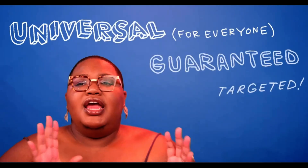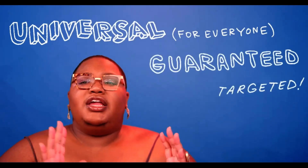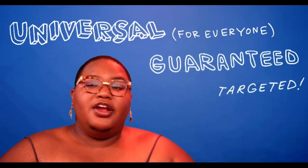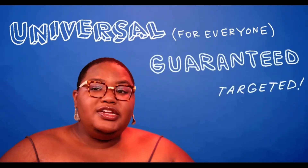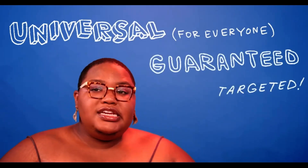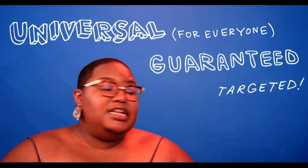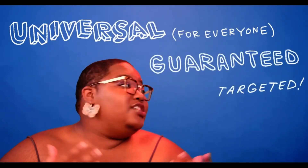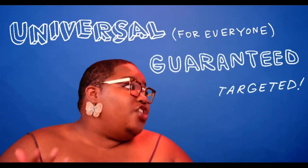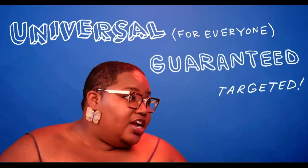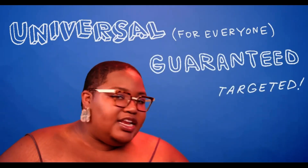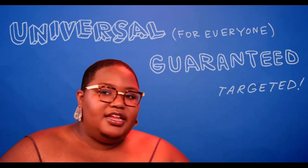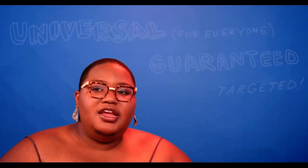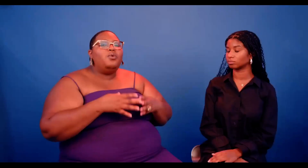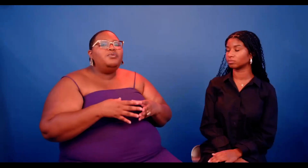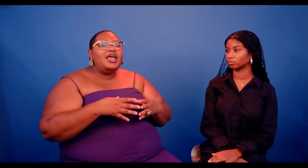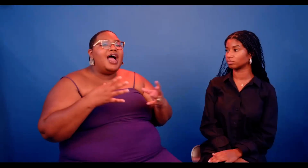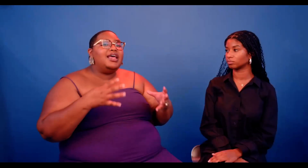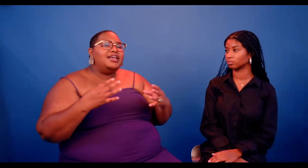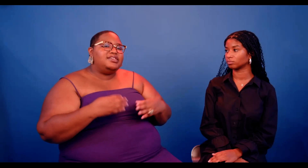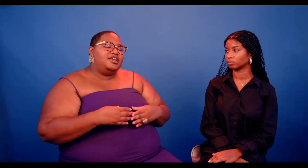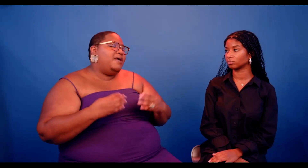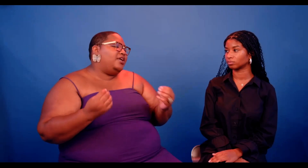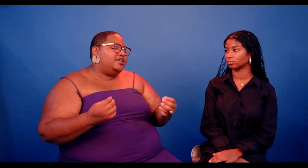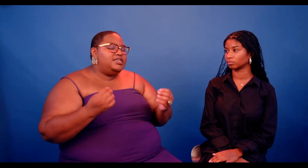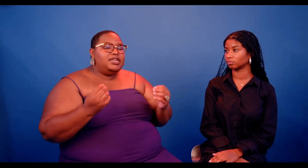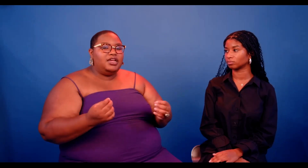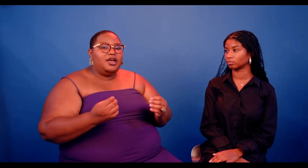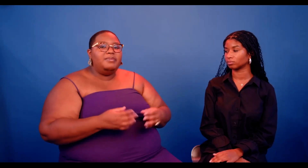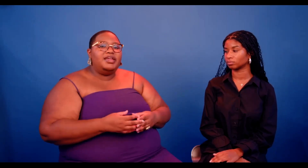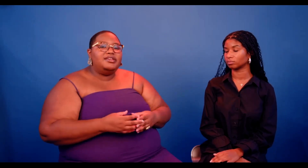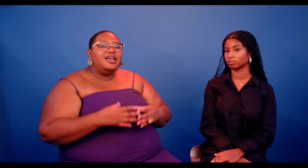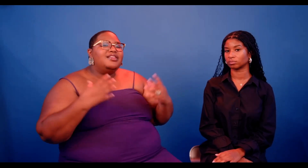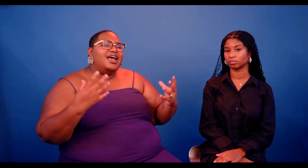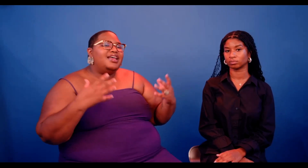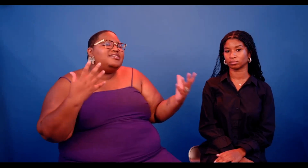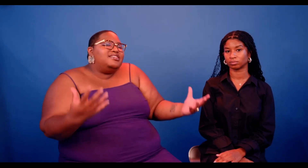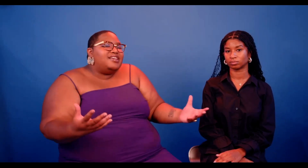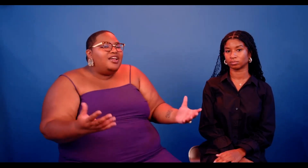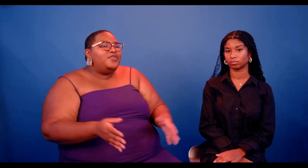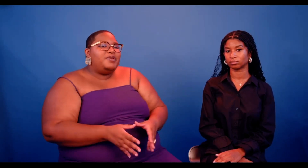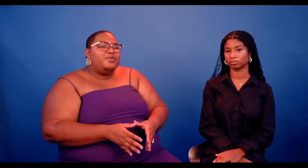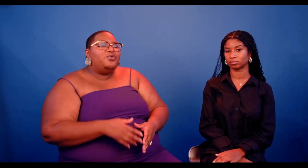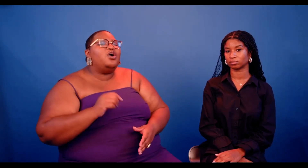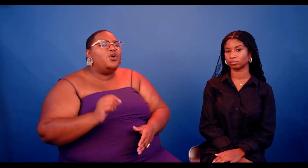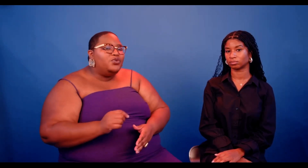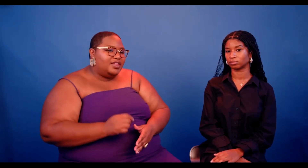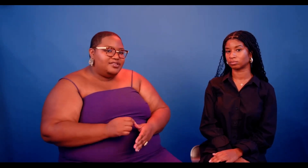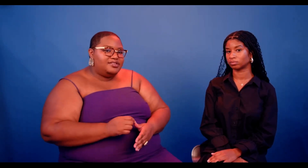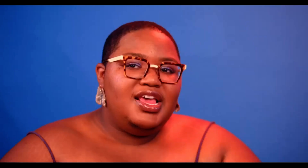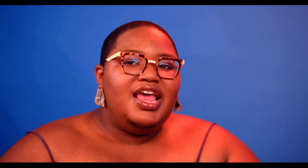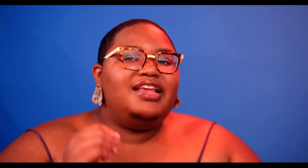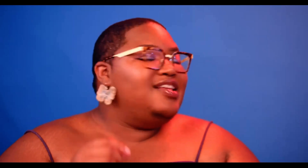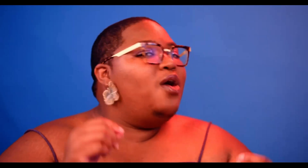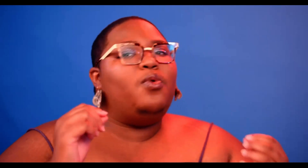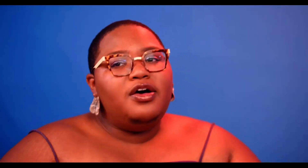everyone. Guaranteed is targeted. One way I like to think about guaranteed income is that it's designed for people who are owed